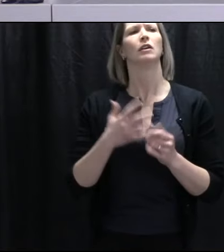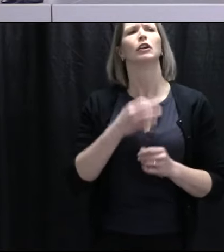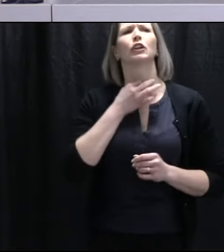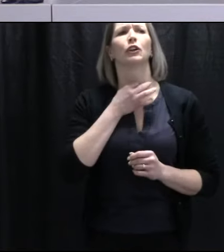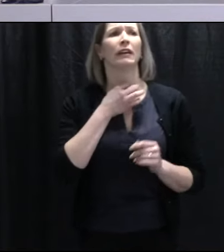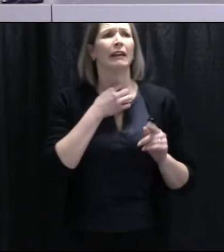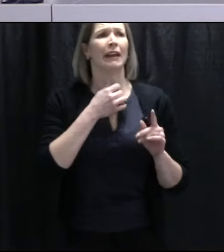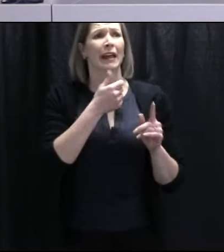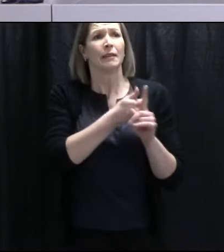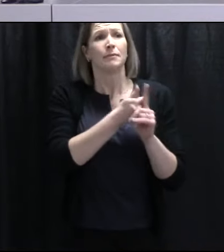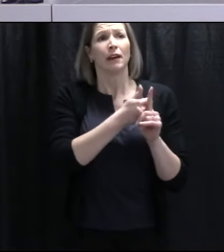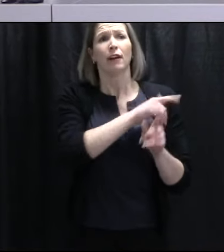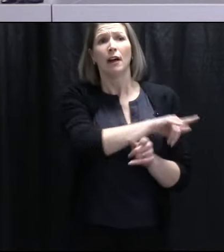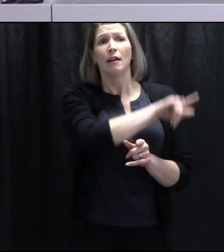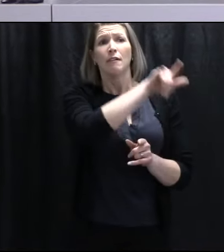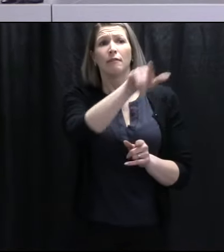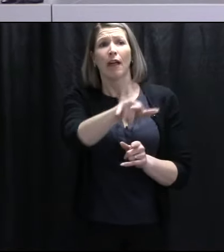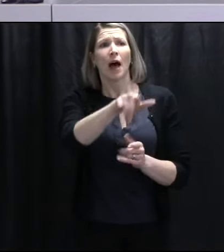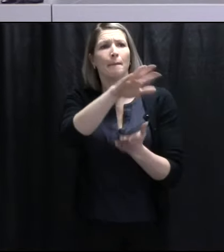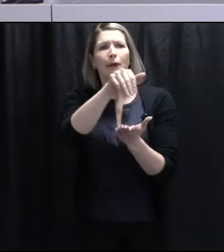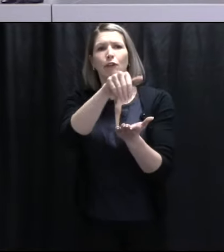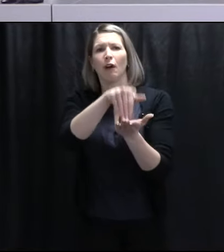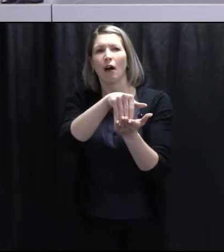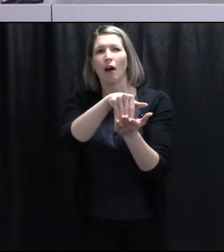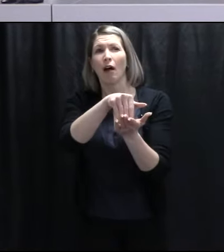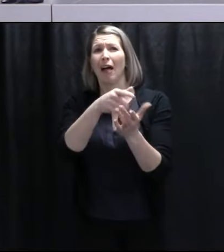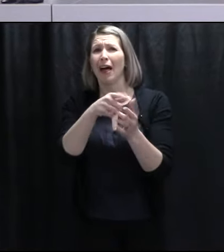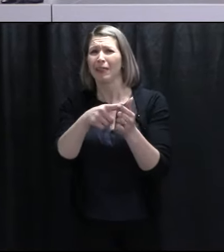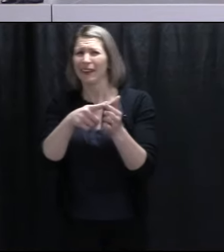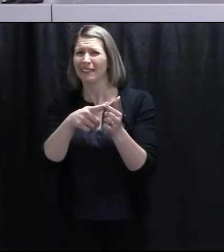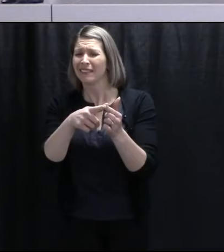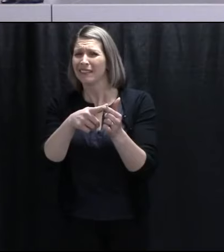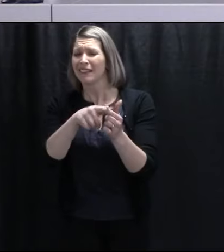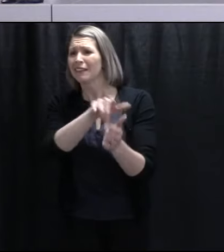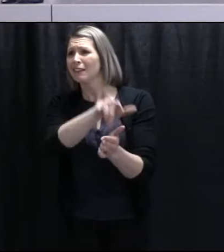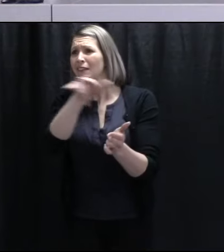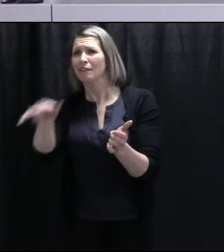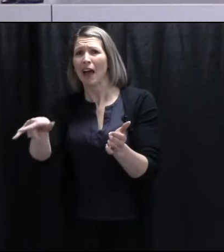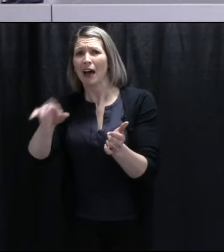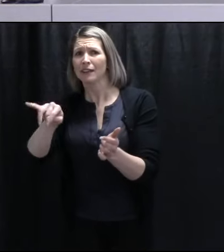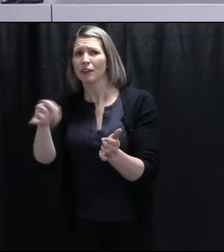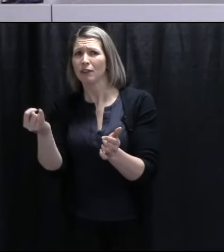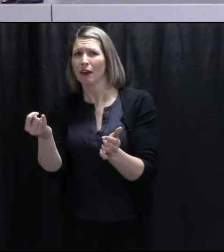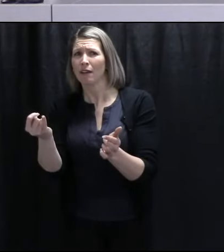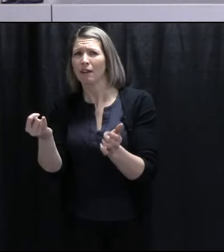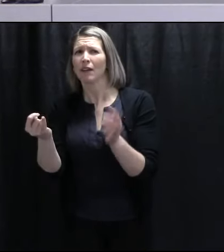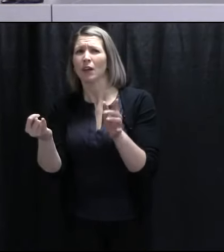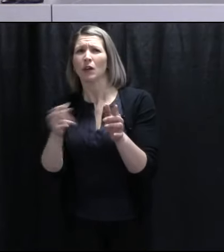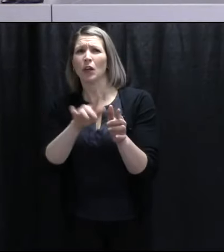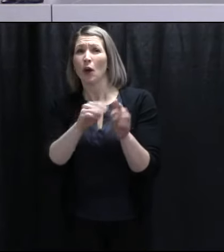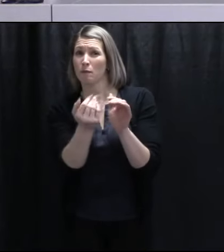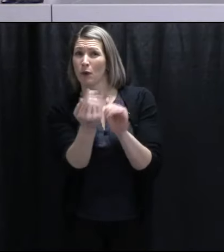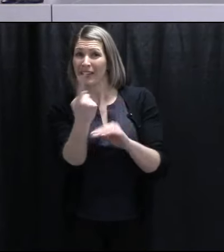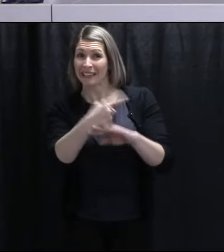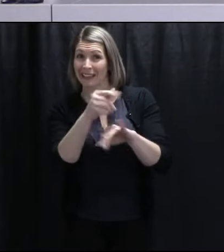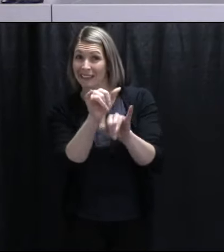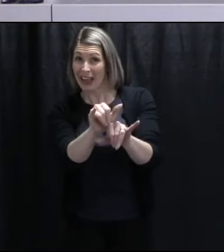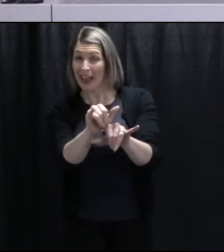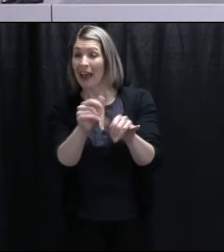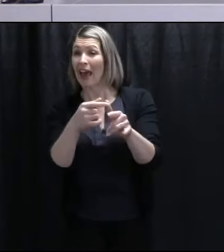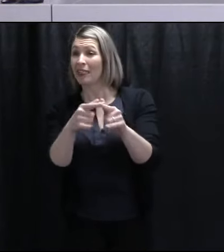to self-isolate in their place of where they land, and then they come here, are they looking at another 14 days of